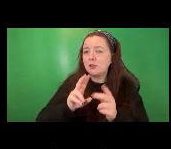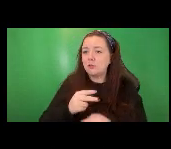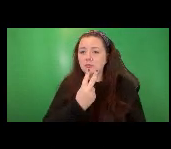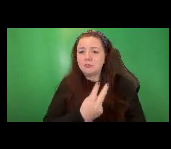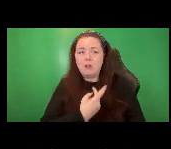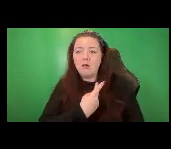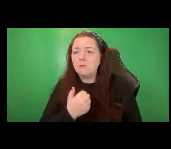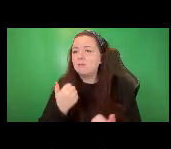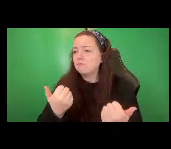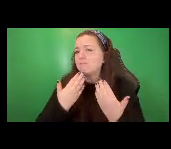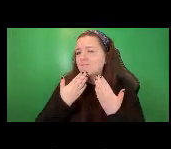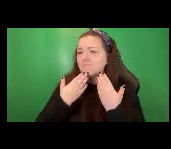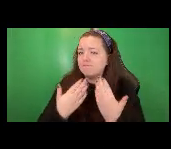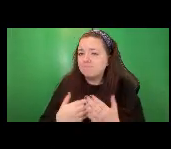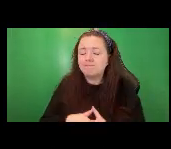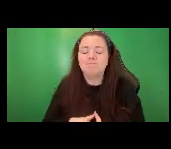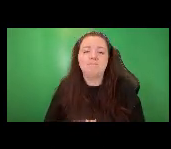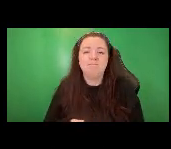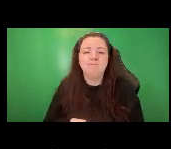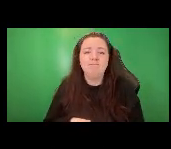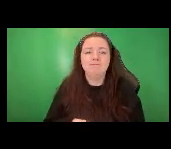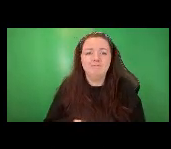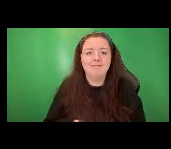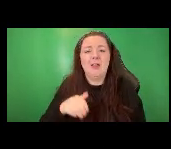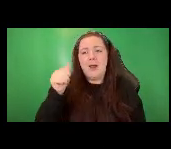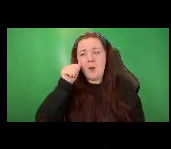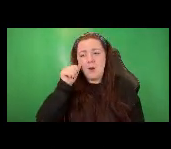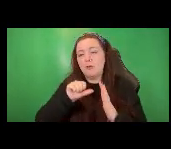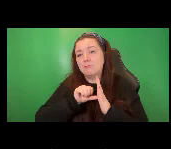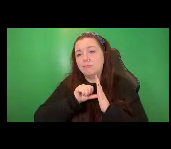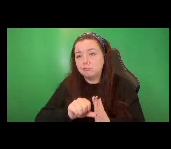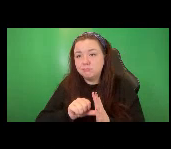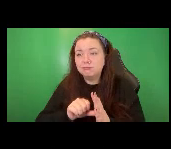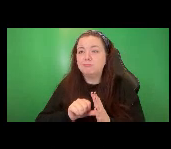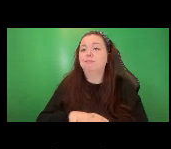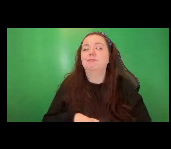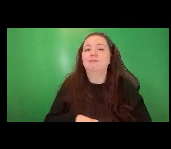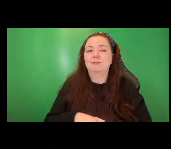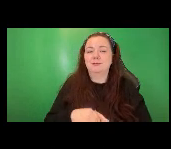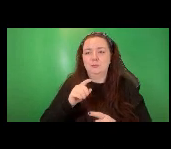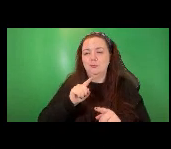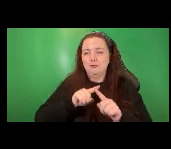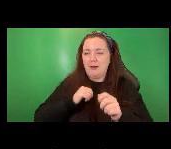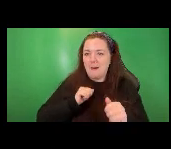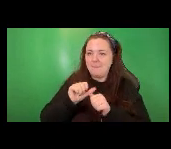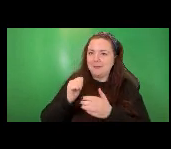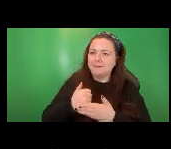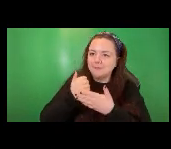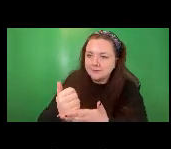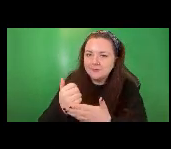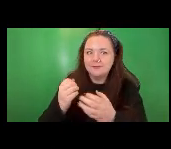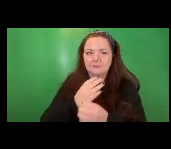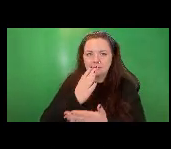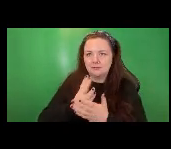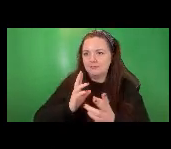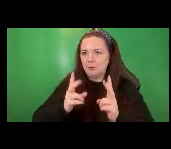so much. I know how hard work that is as well, and we'll do our best to help you with keeping